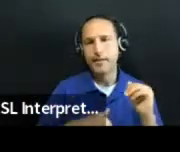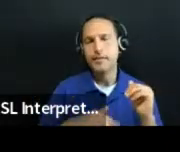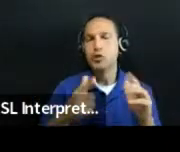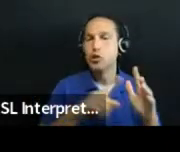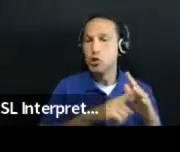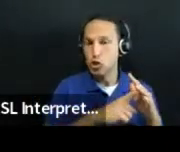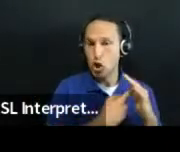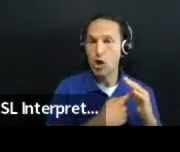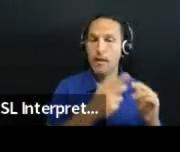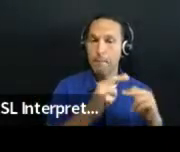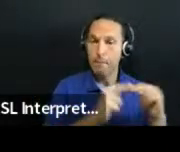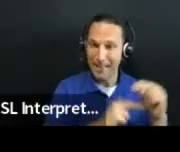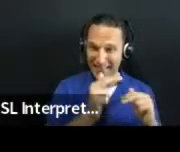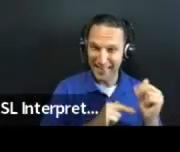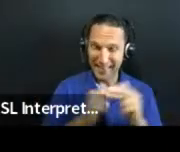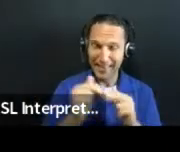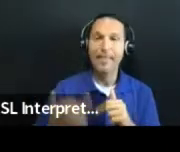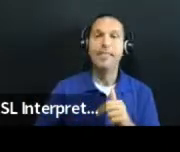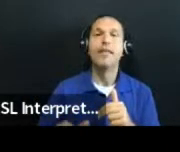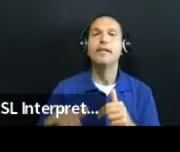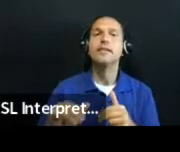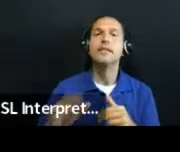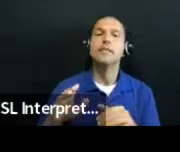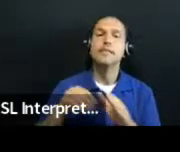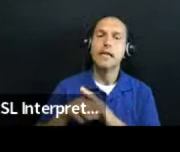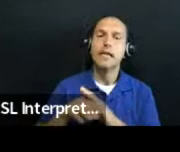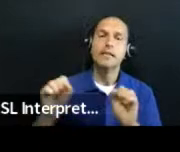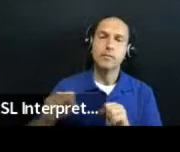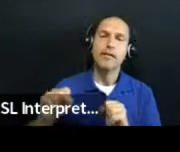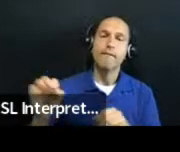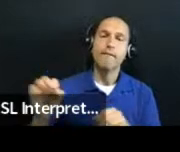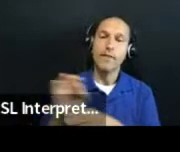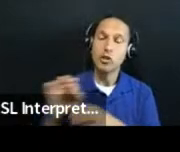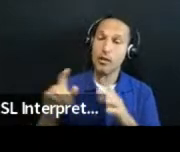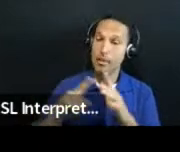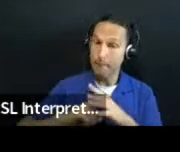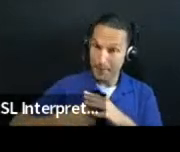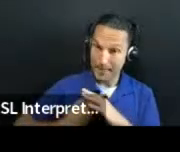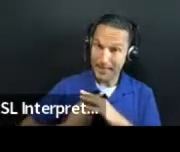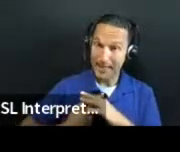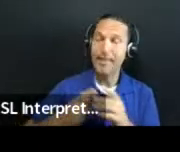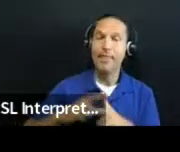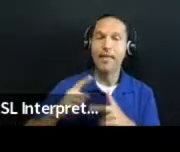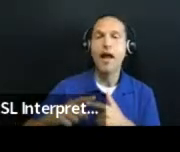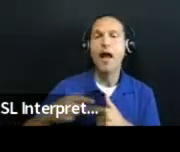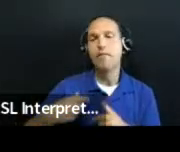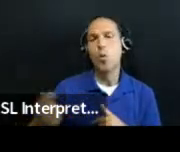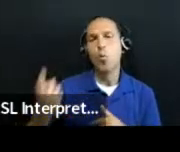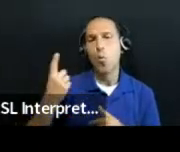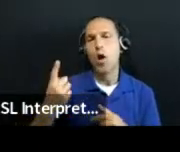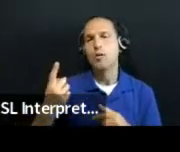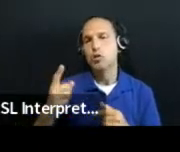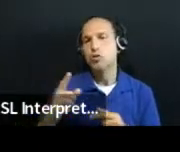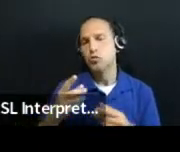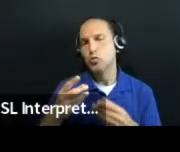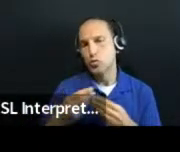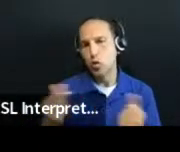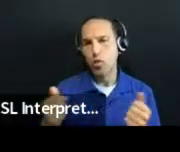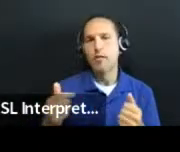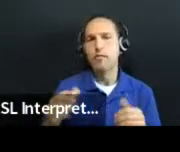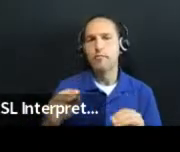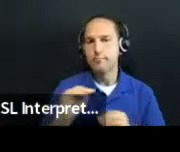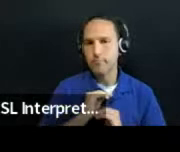start building in those accessible features at the beginning. You're going to have one solution that meets